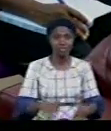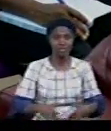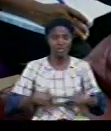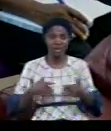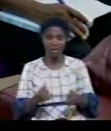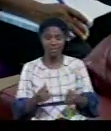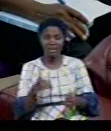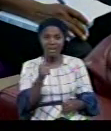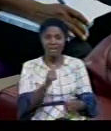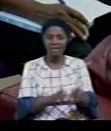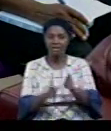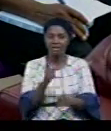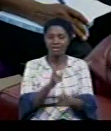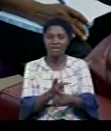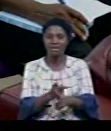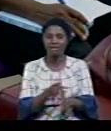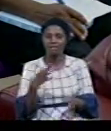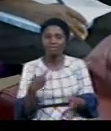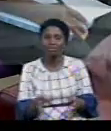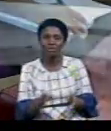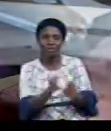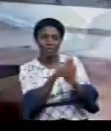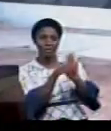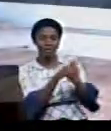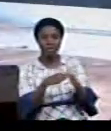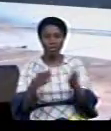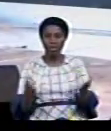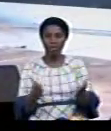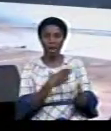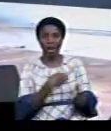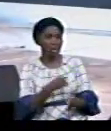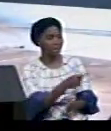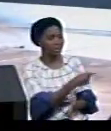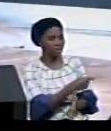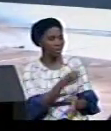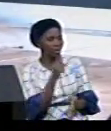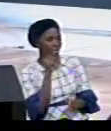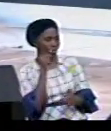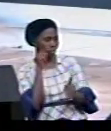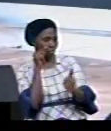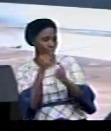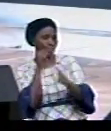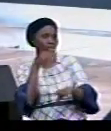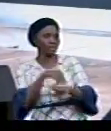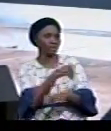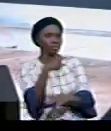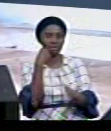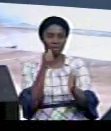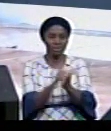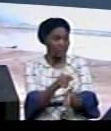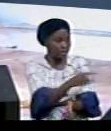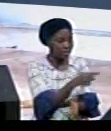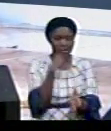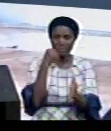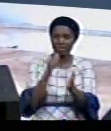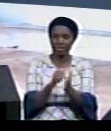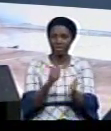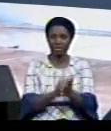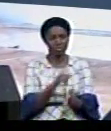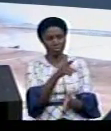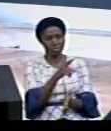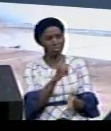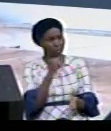kind of throw the door open and they point at you and they say, are you not afraid